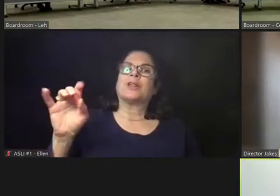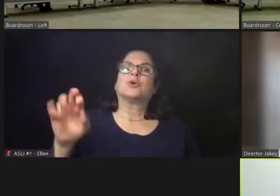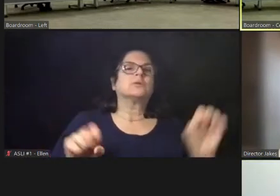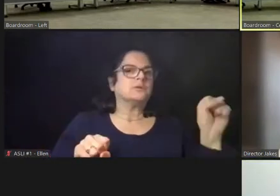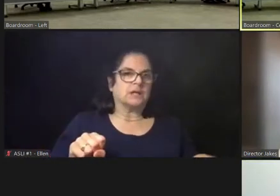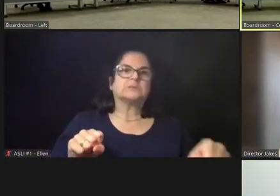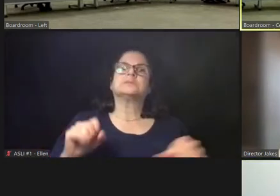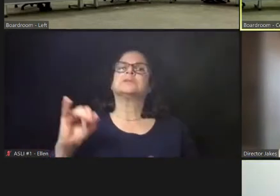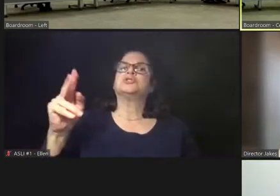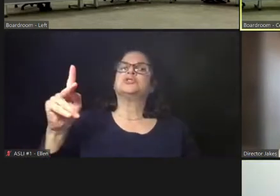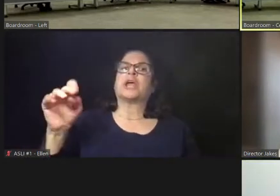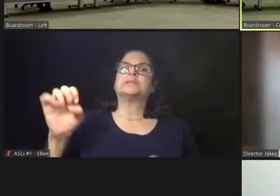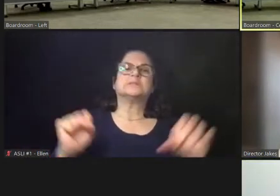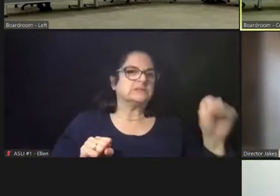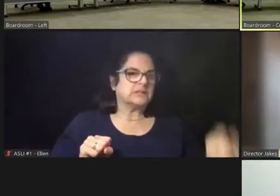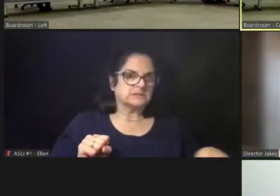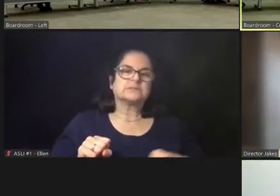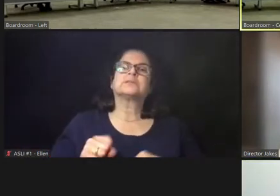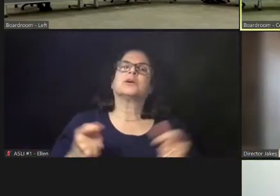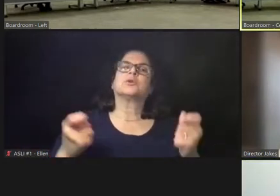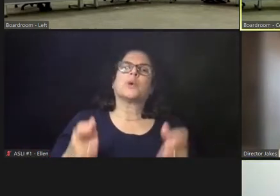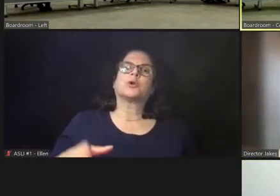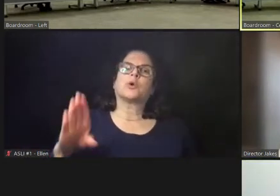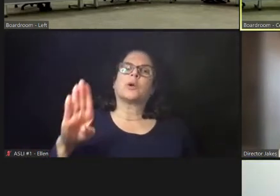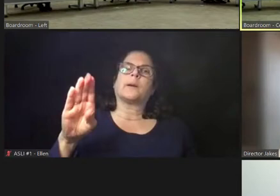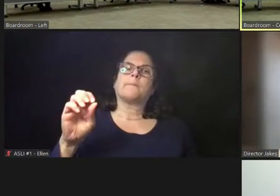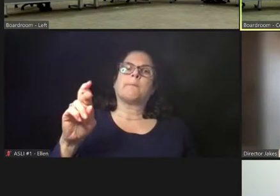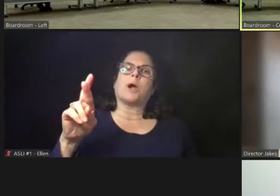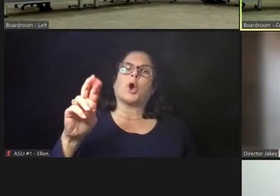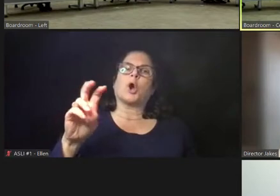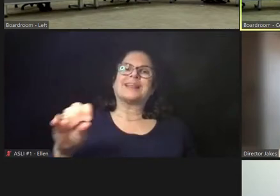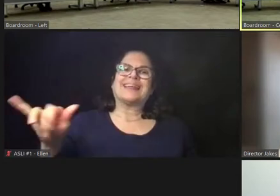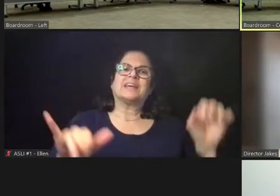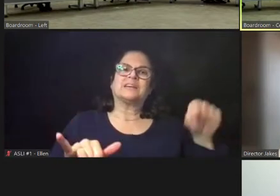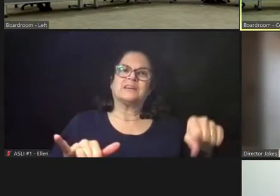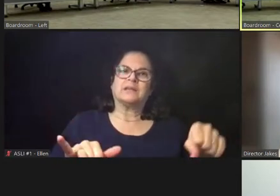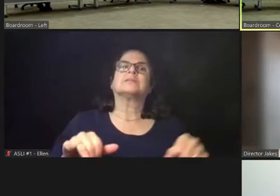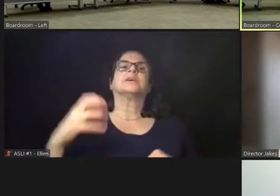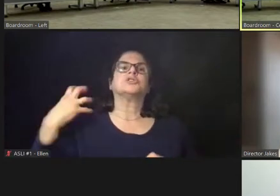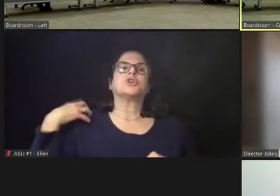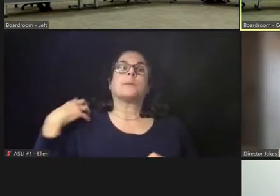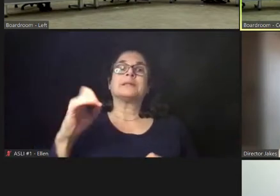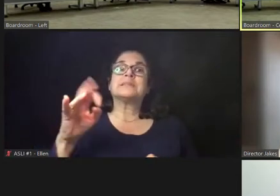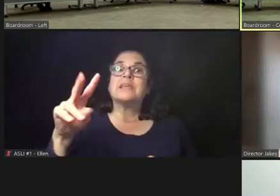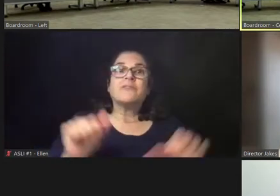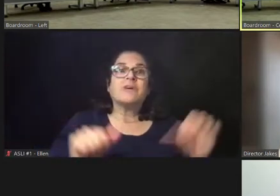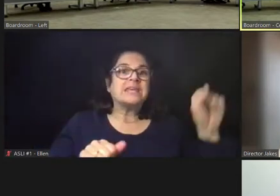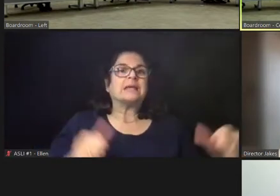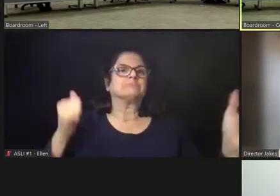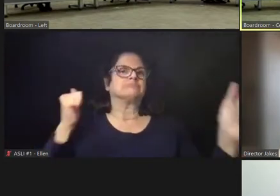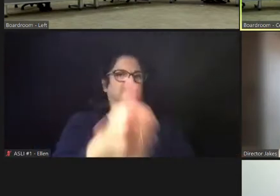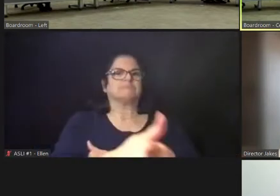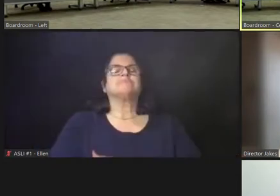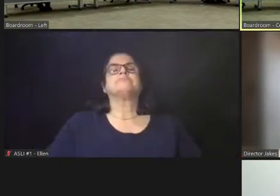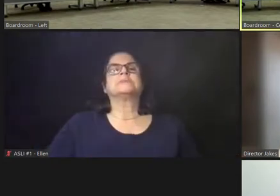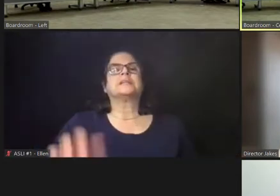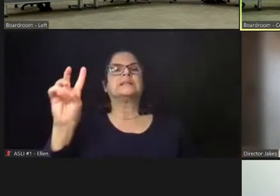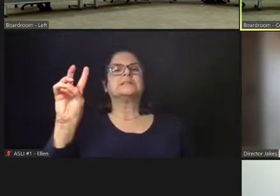Director Jakes? Yes. Director Barkley? Yes. Chairman Silva? Yes. That motion is approved with six yes